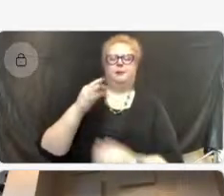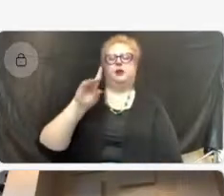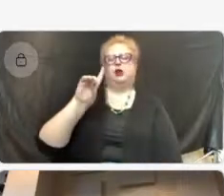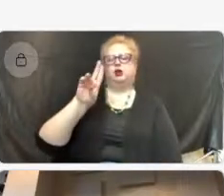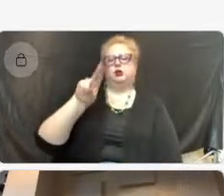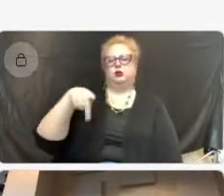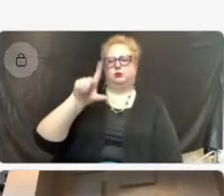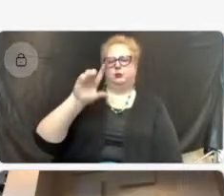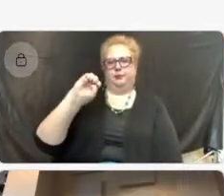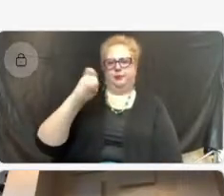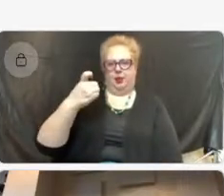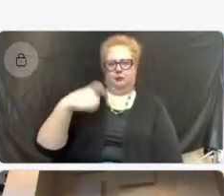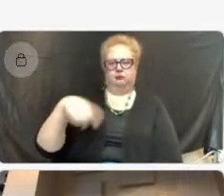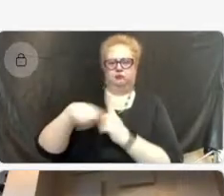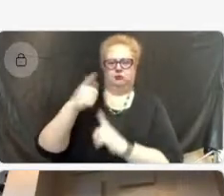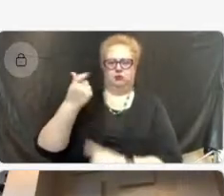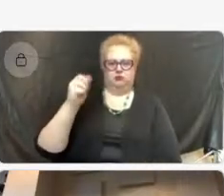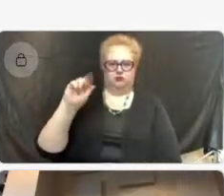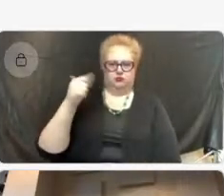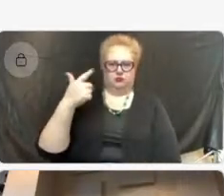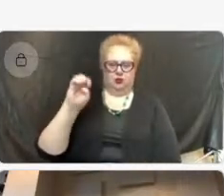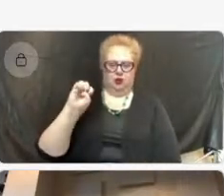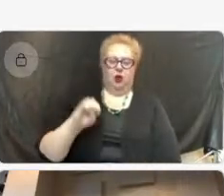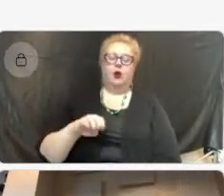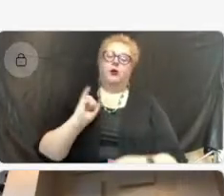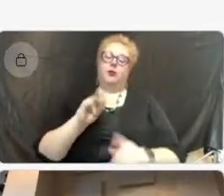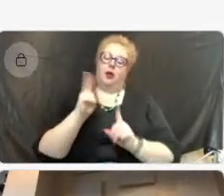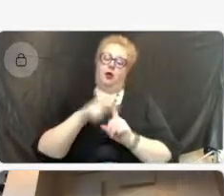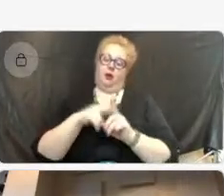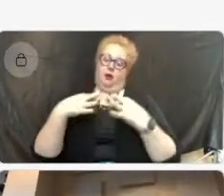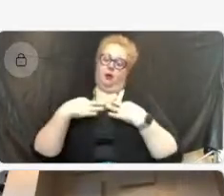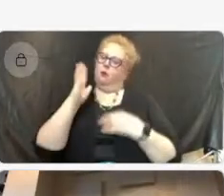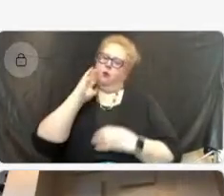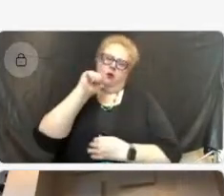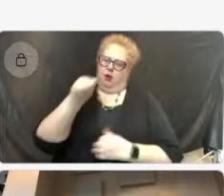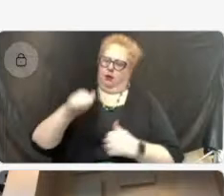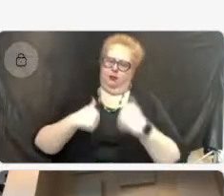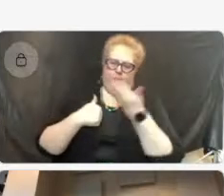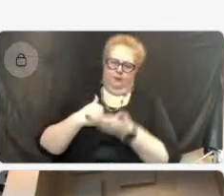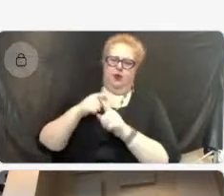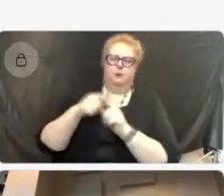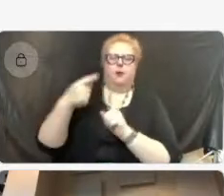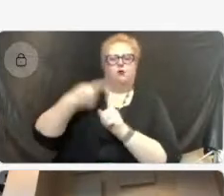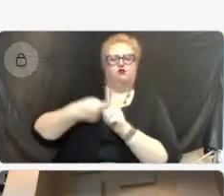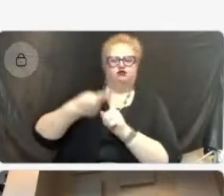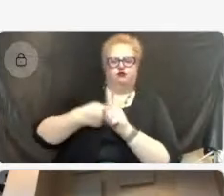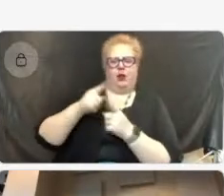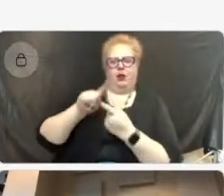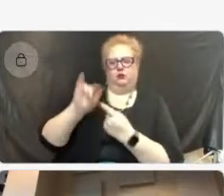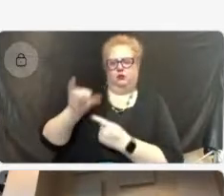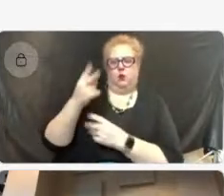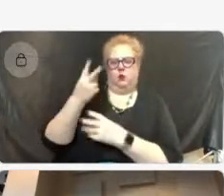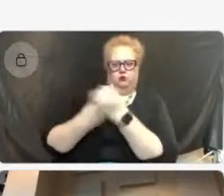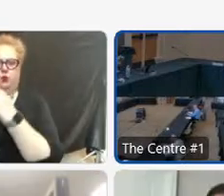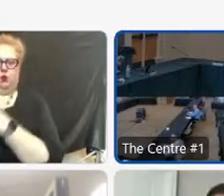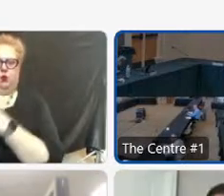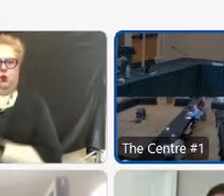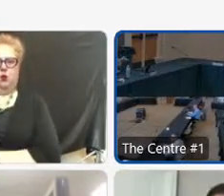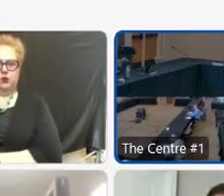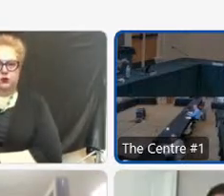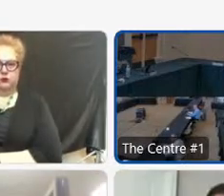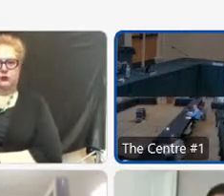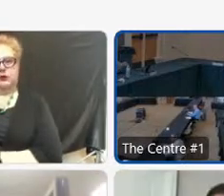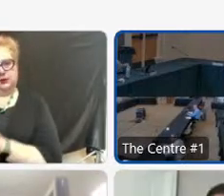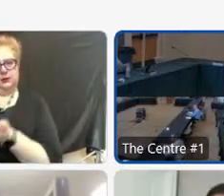The applicant will not reside at the property and intends to rent lease both units. The applicant's intent is to remodel